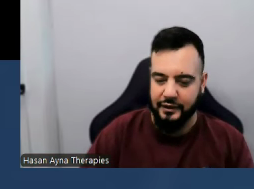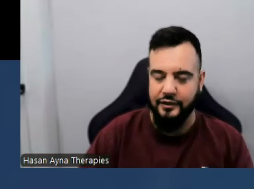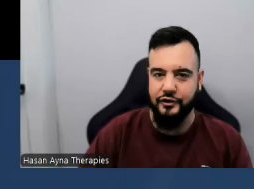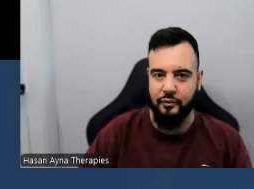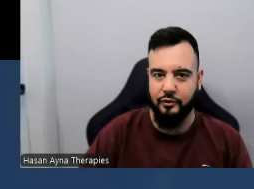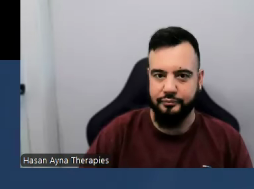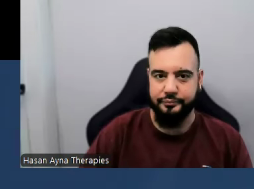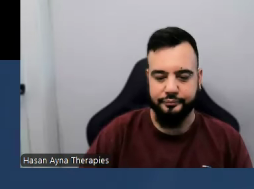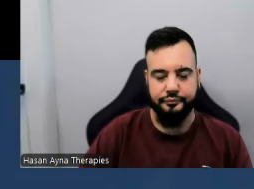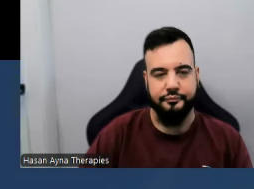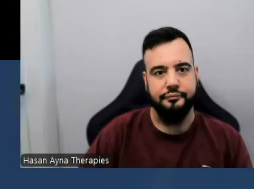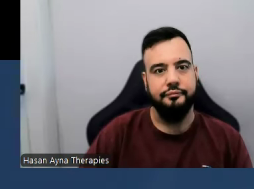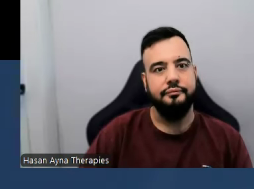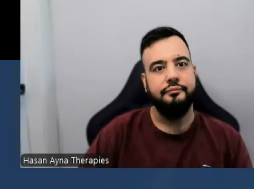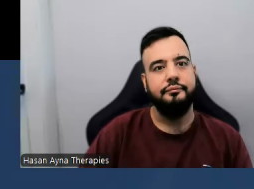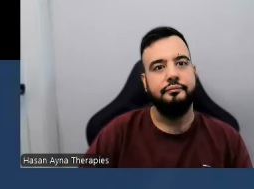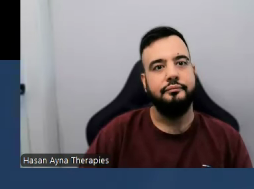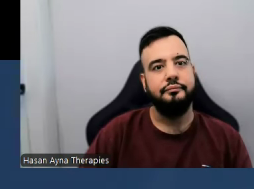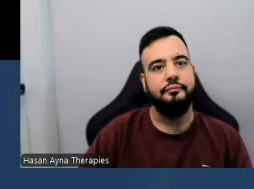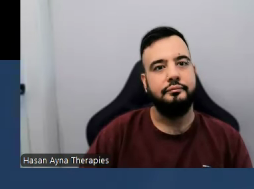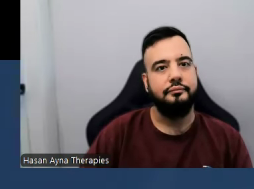three, and so on.